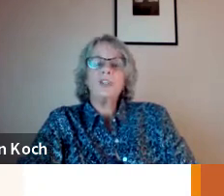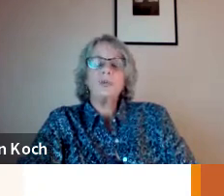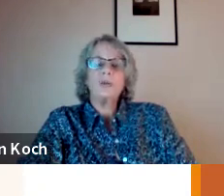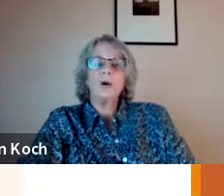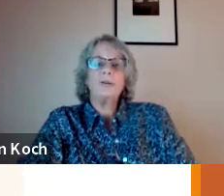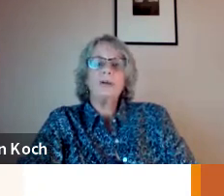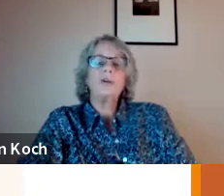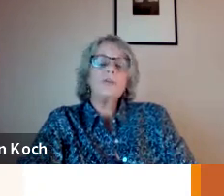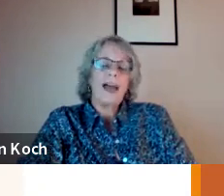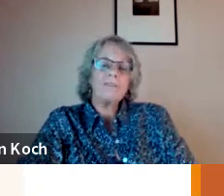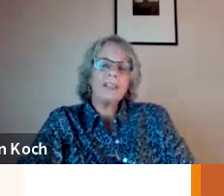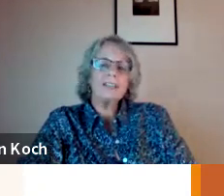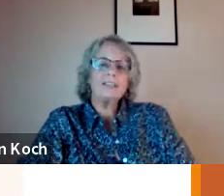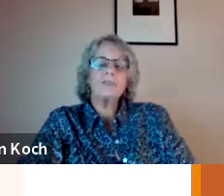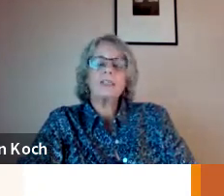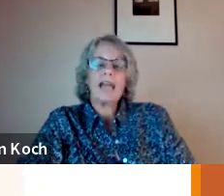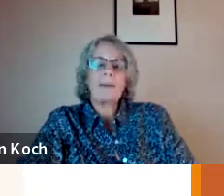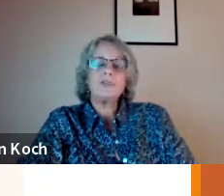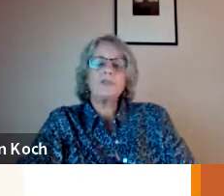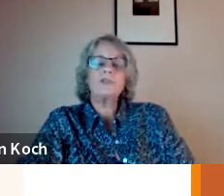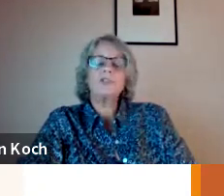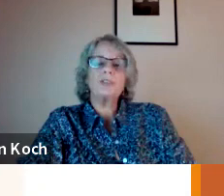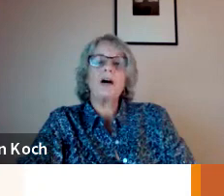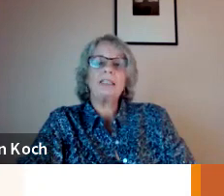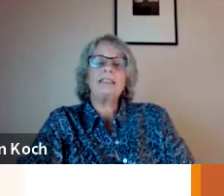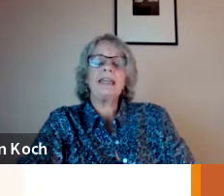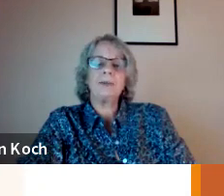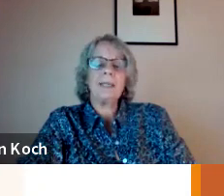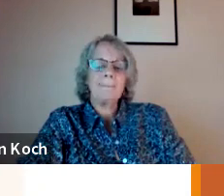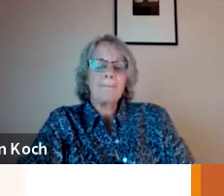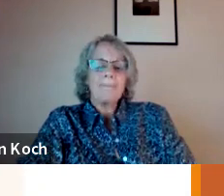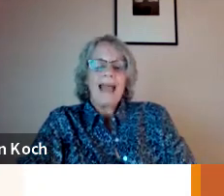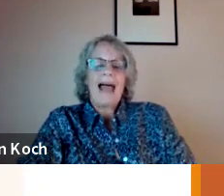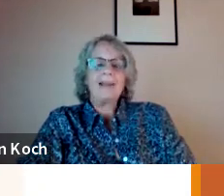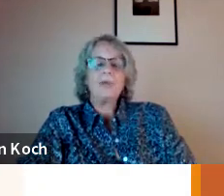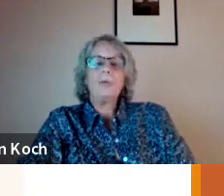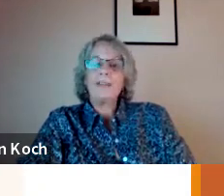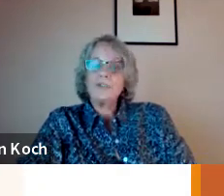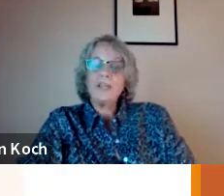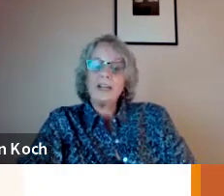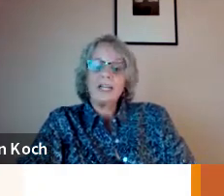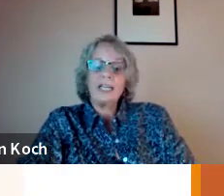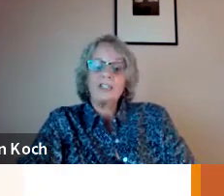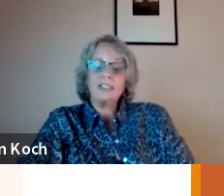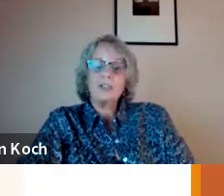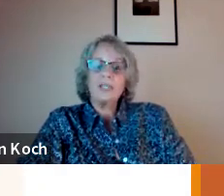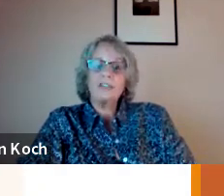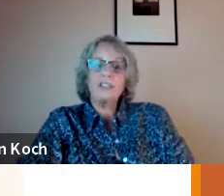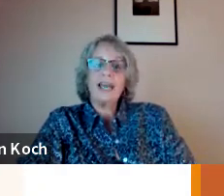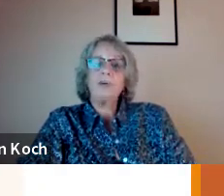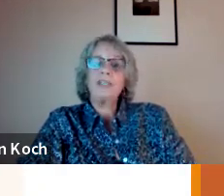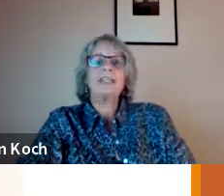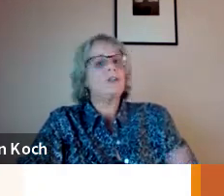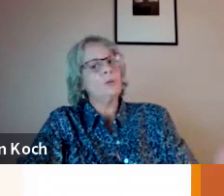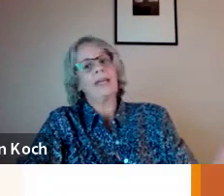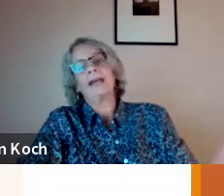of 2021, a group of advocates from ADAPT took a trip to Huntington County, and we went to the Area Agency on